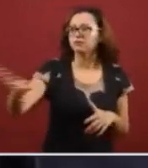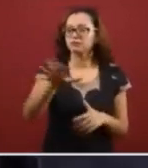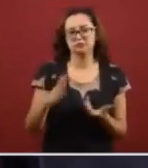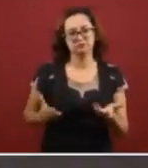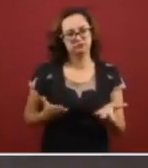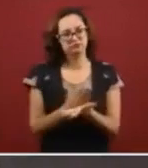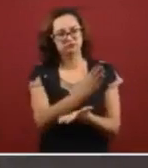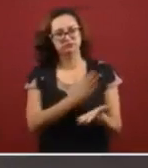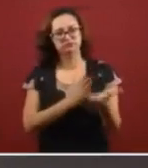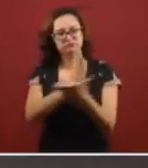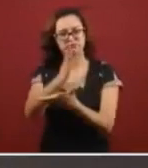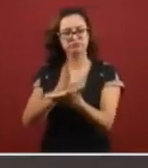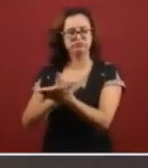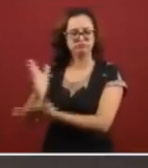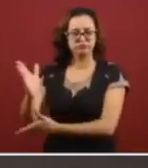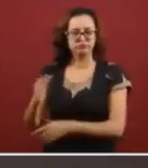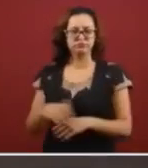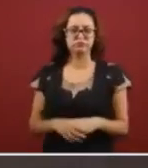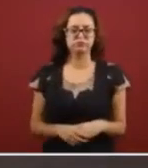the coverage and the access,